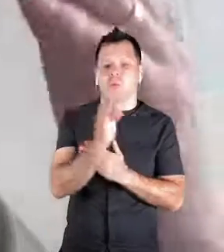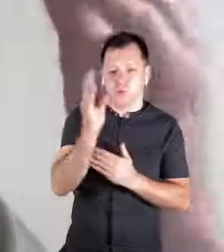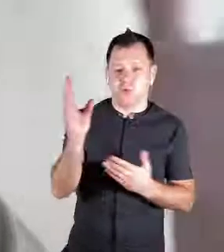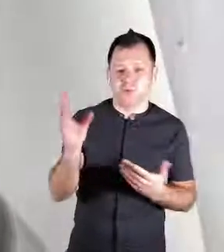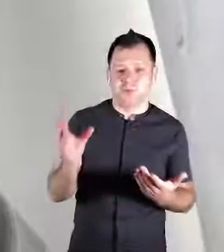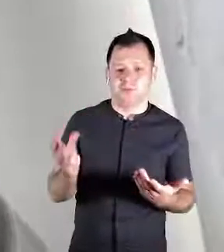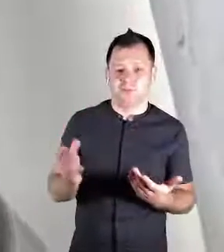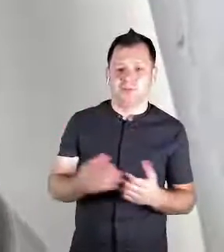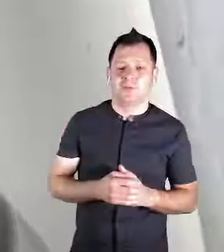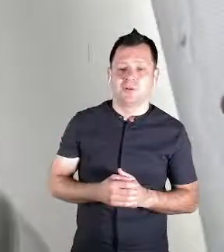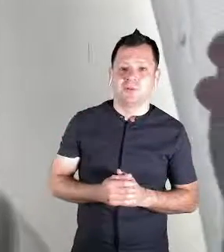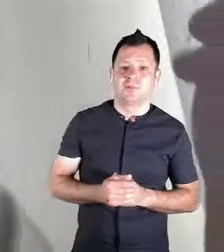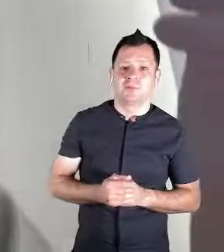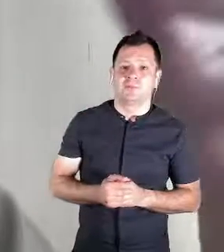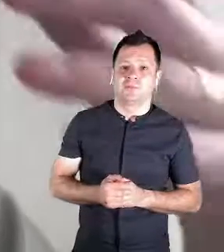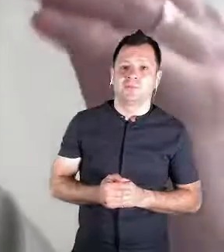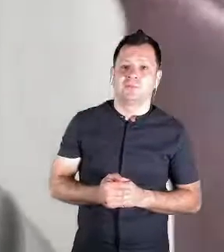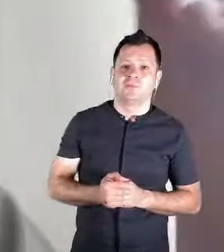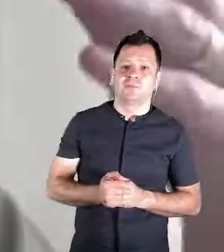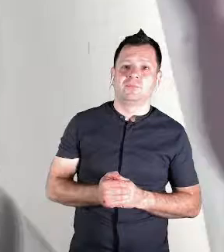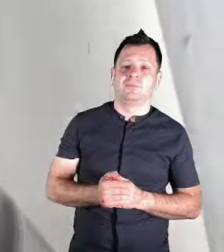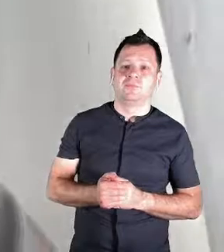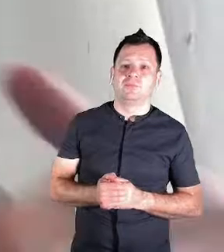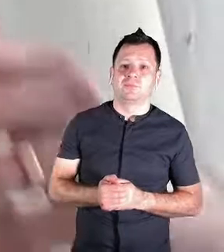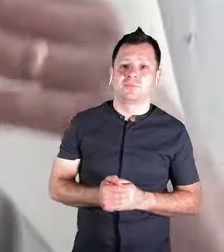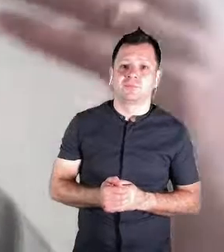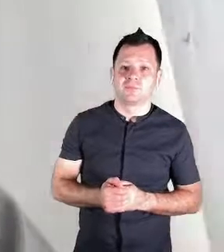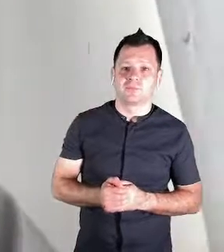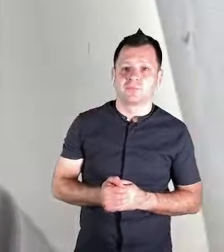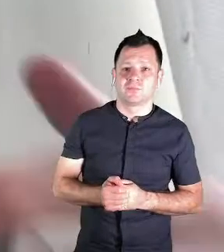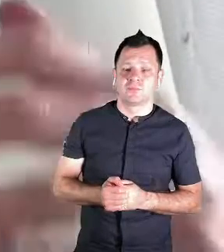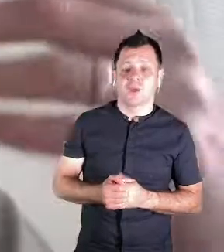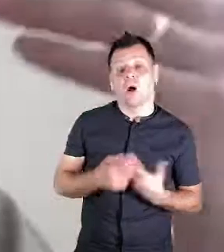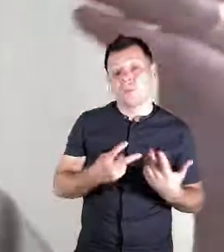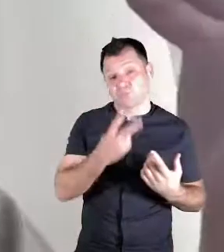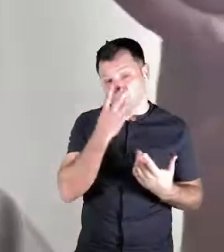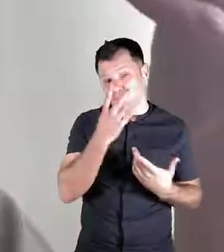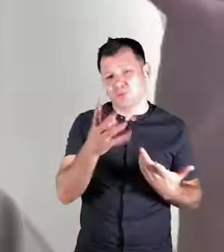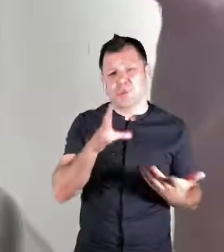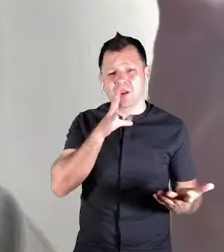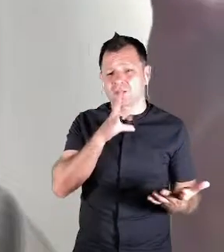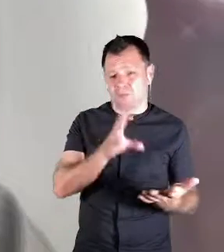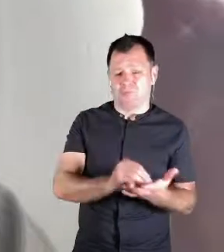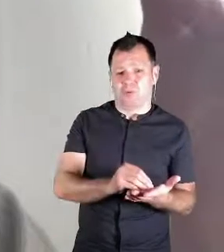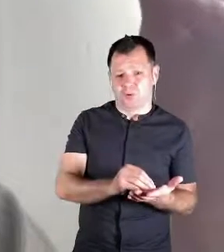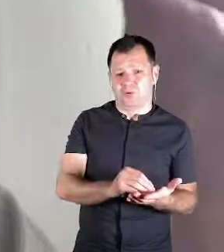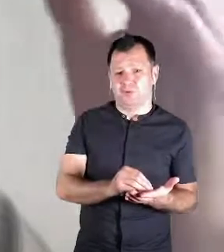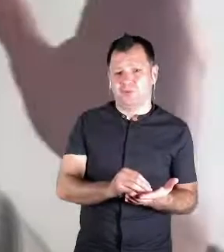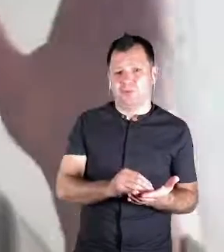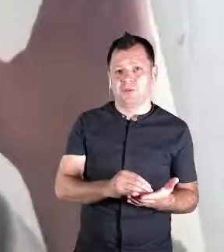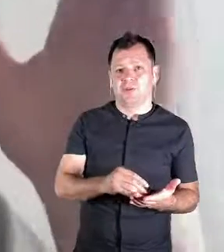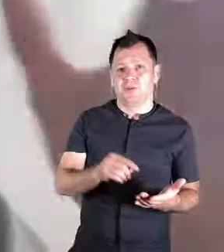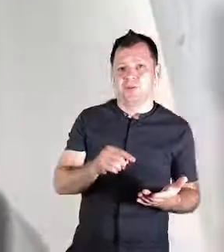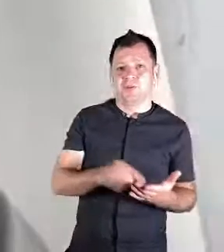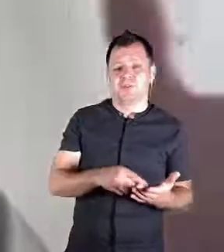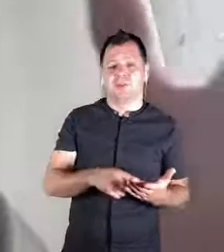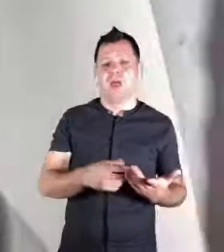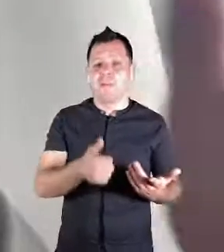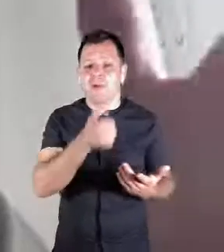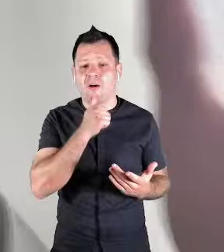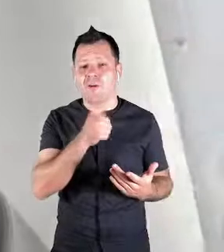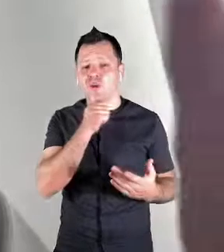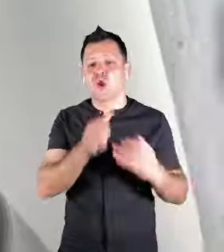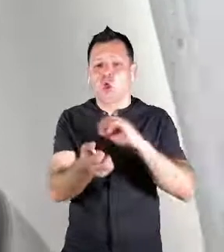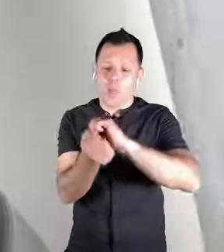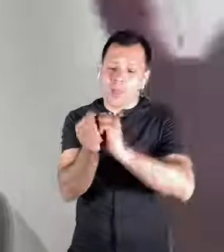and you can see that again now. We have this green transformation. It's there